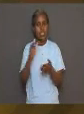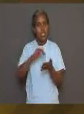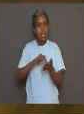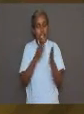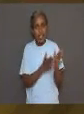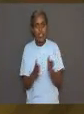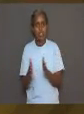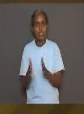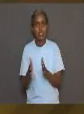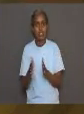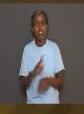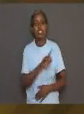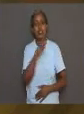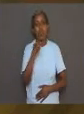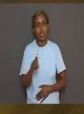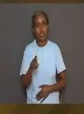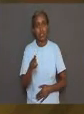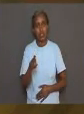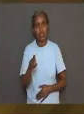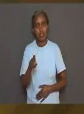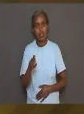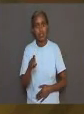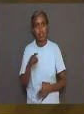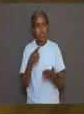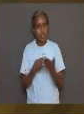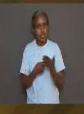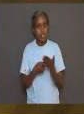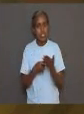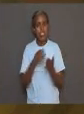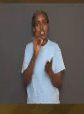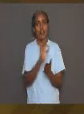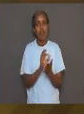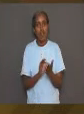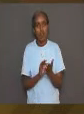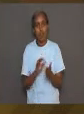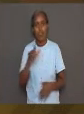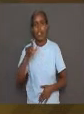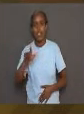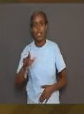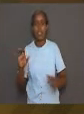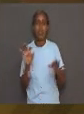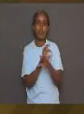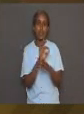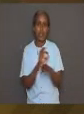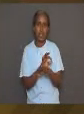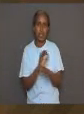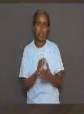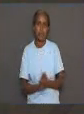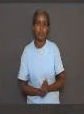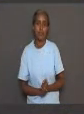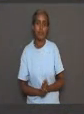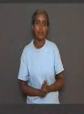arrange the equation so that it is in the form of a linear function.